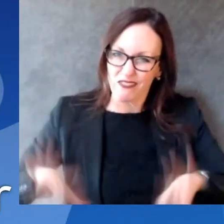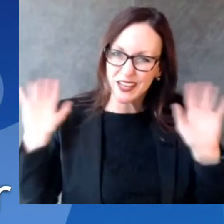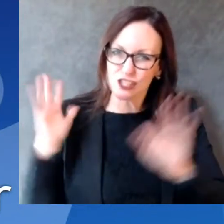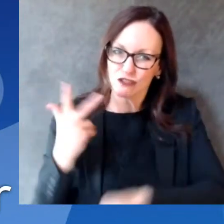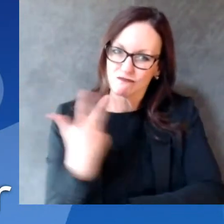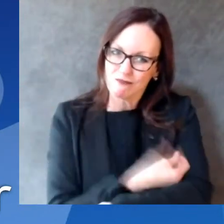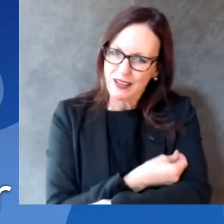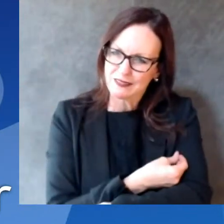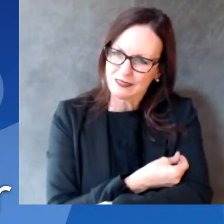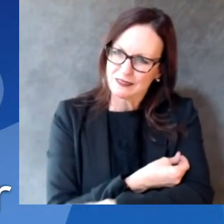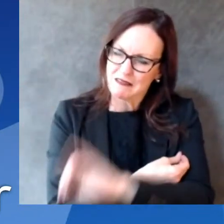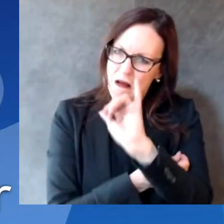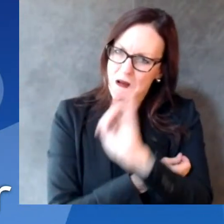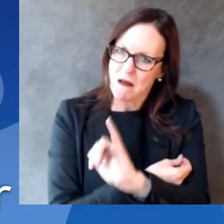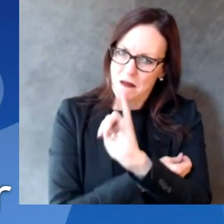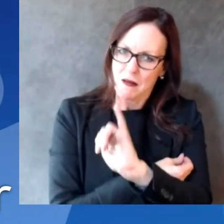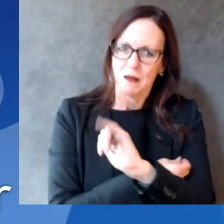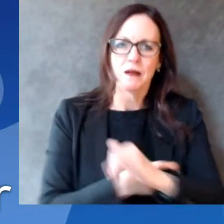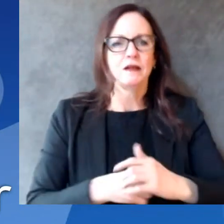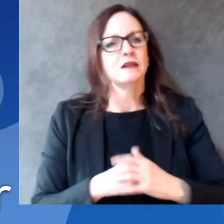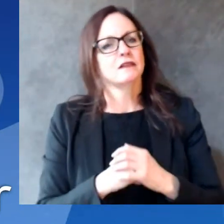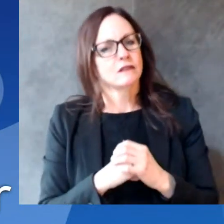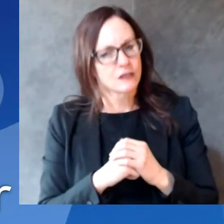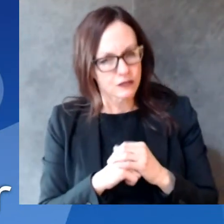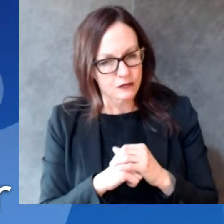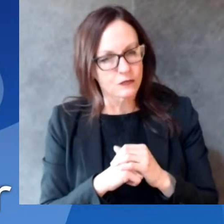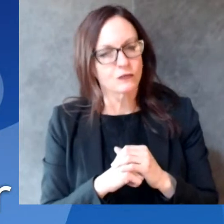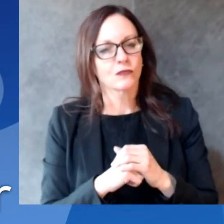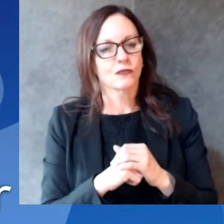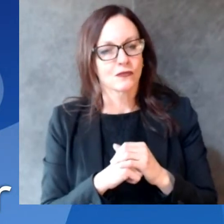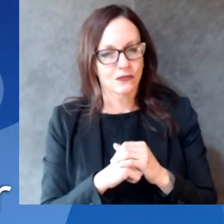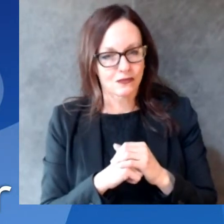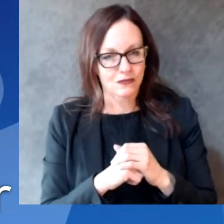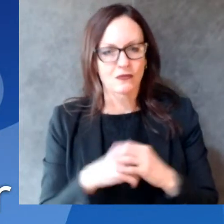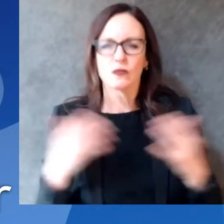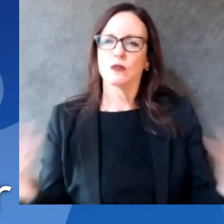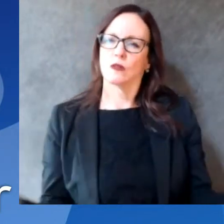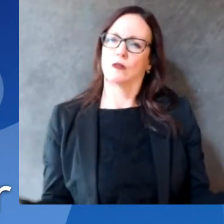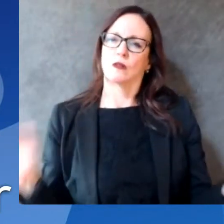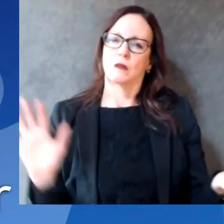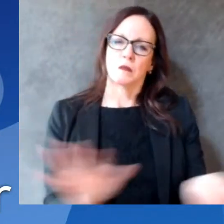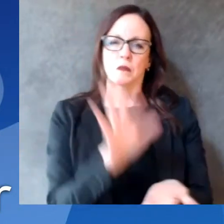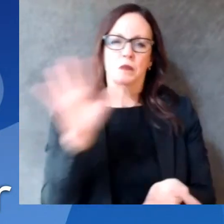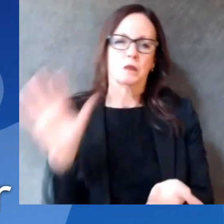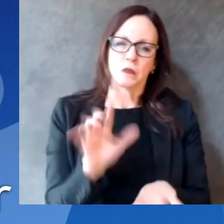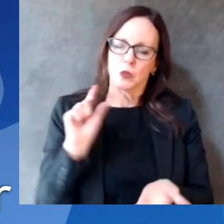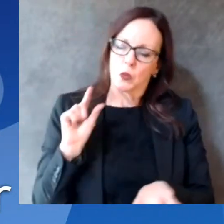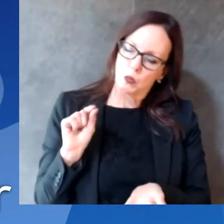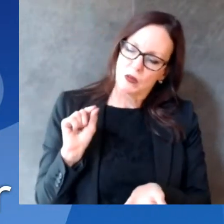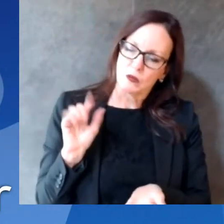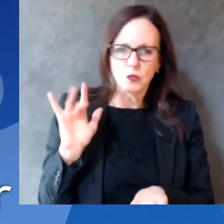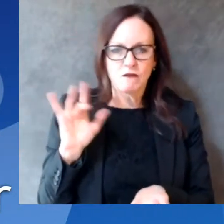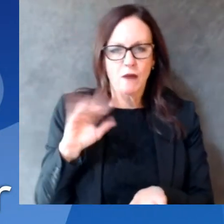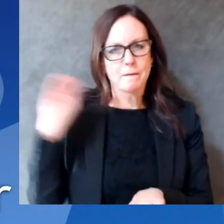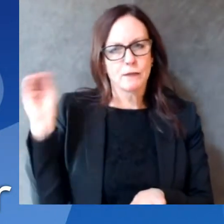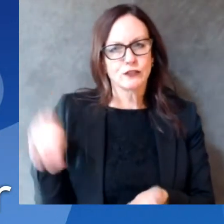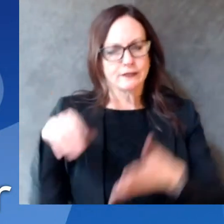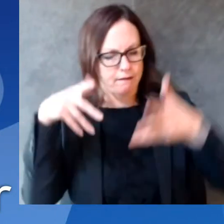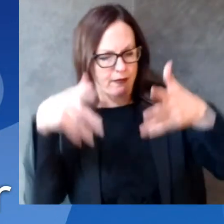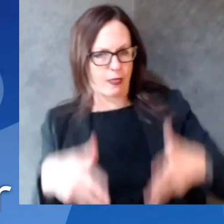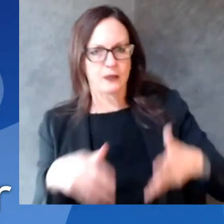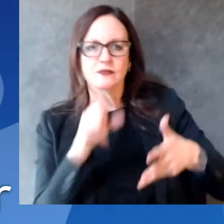about why, 20% or so just haven't gotten the shot yet? And then does that concern you for the rest of the